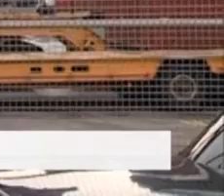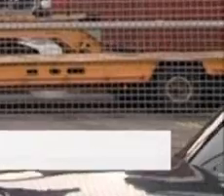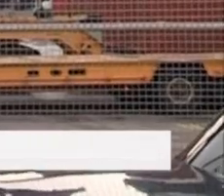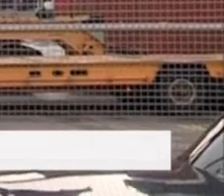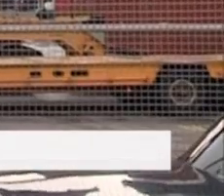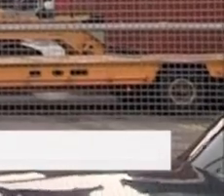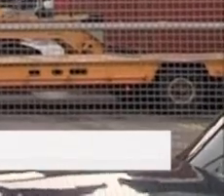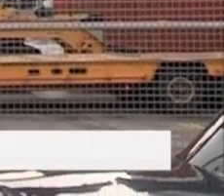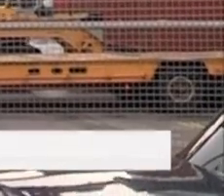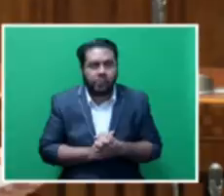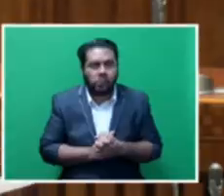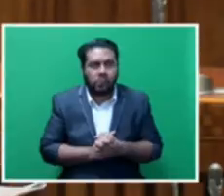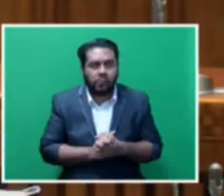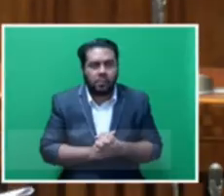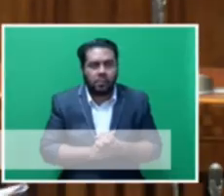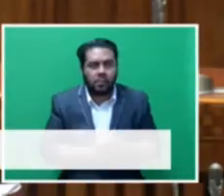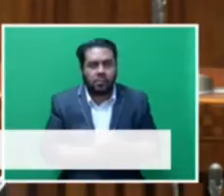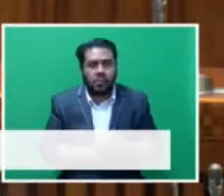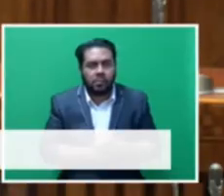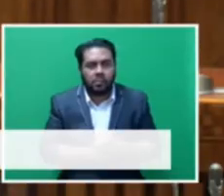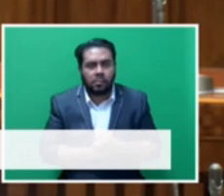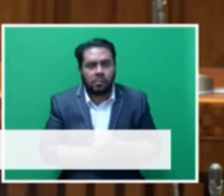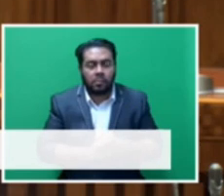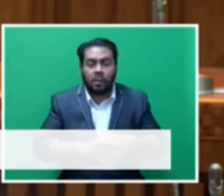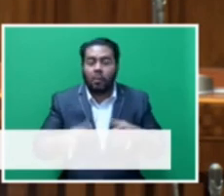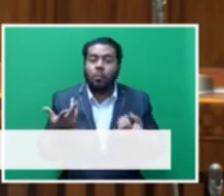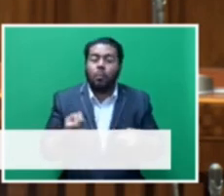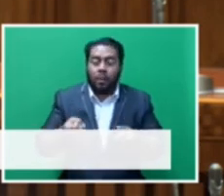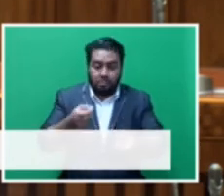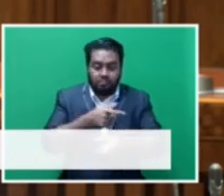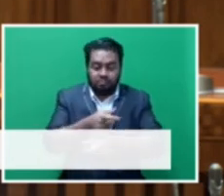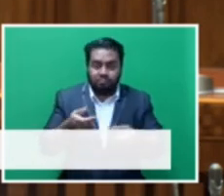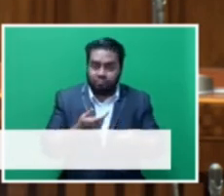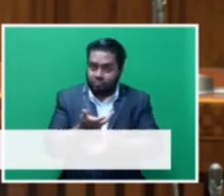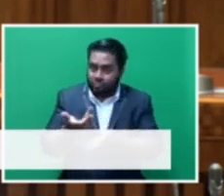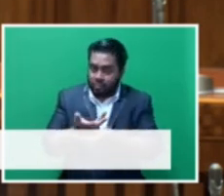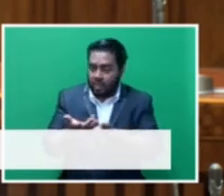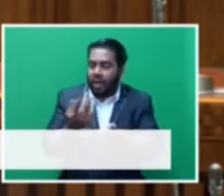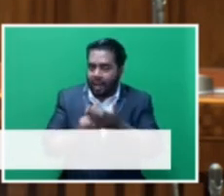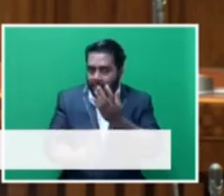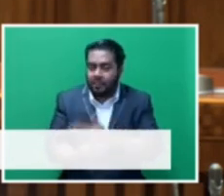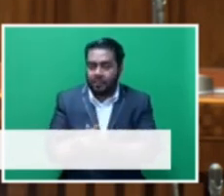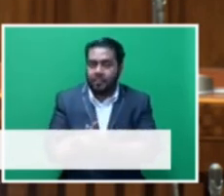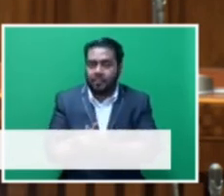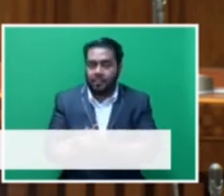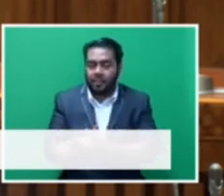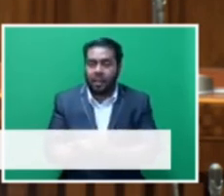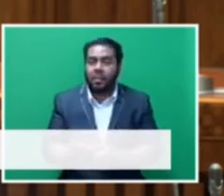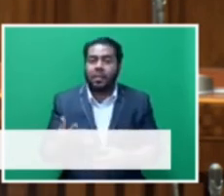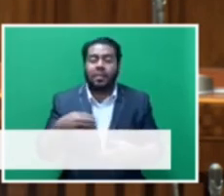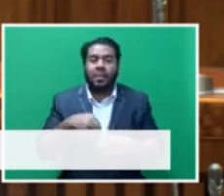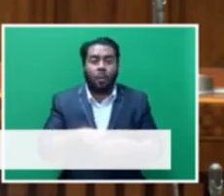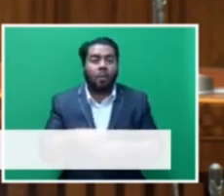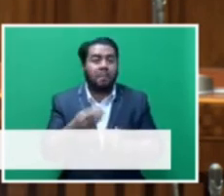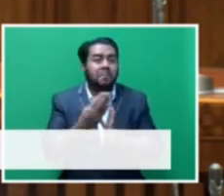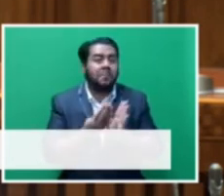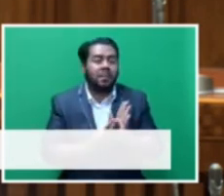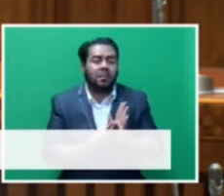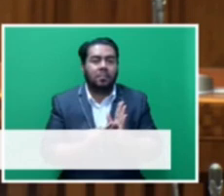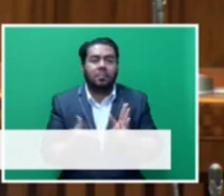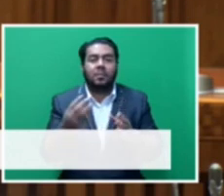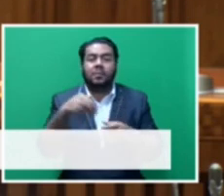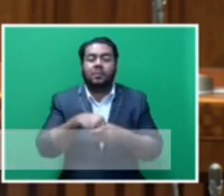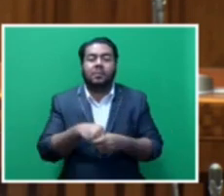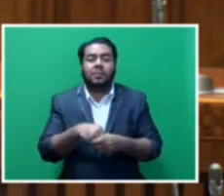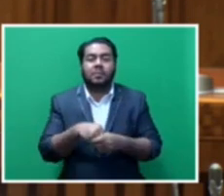of every Fijian. Widespread consultation, of course, Mr. Speaker, was held. Clause 1 of the bill provides for the short time of